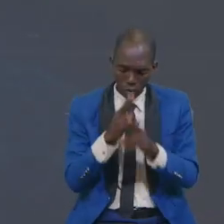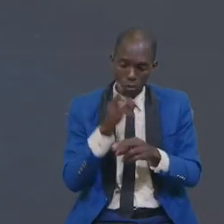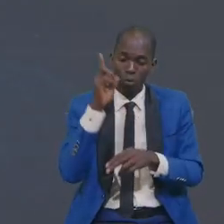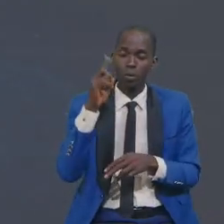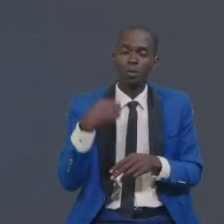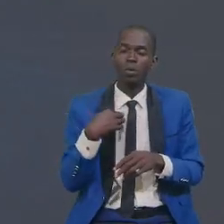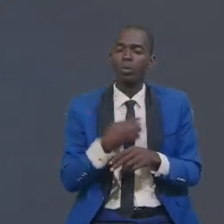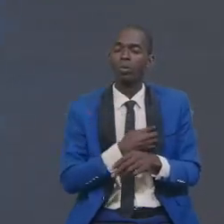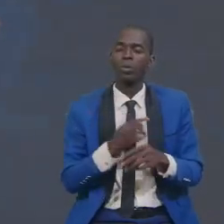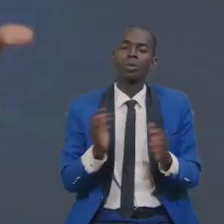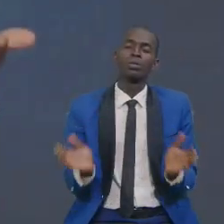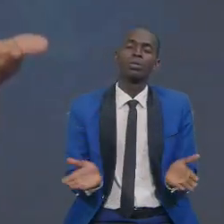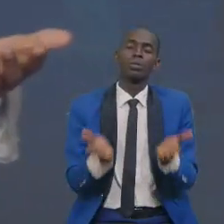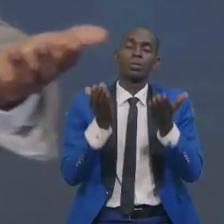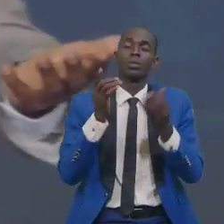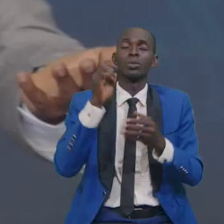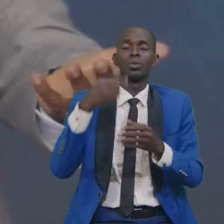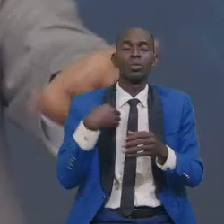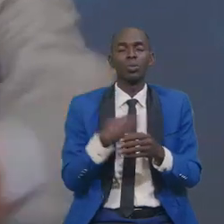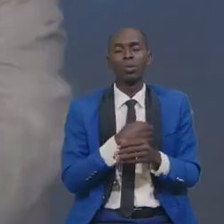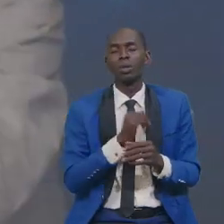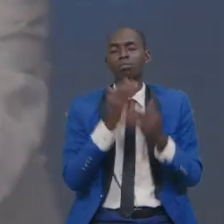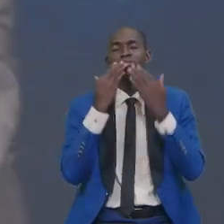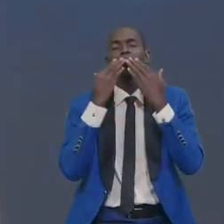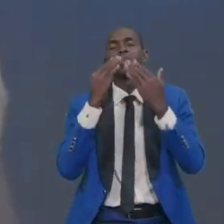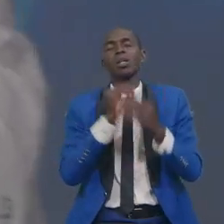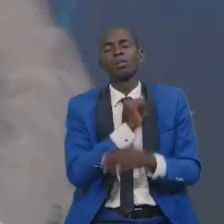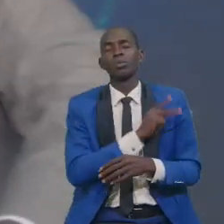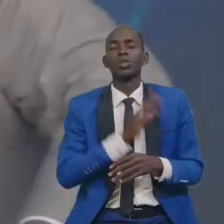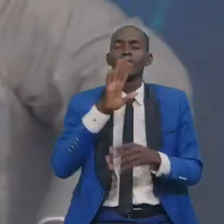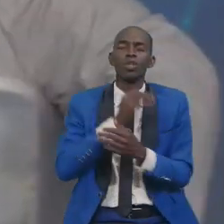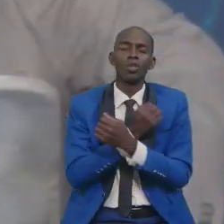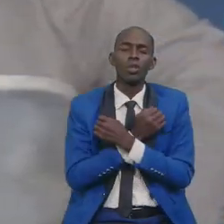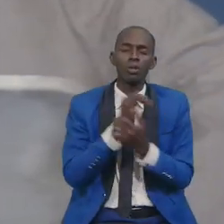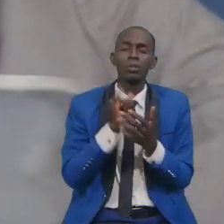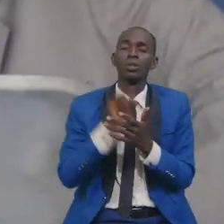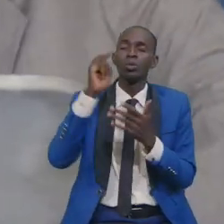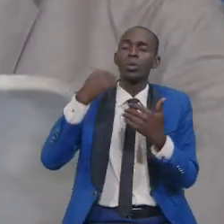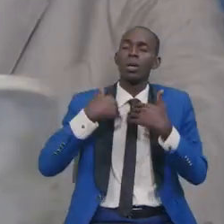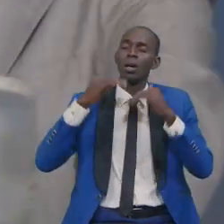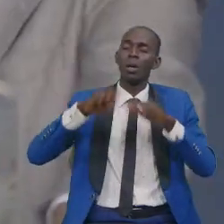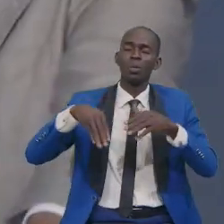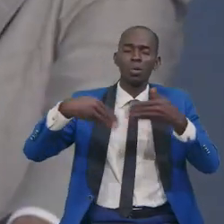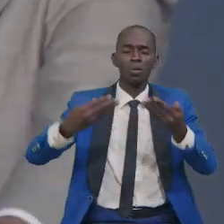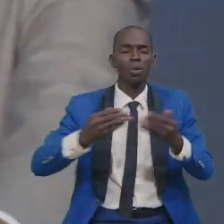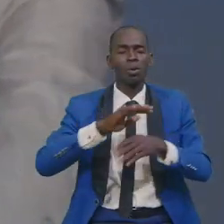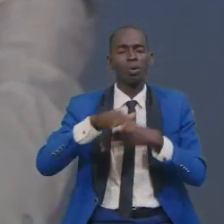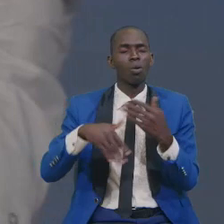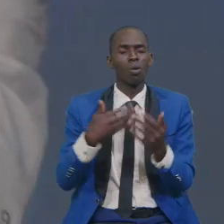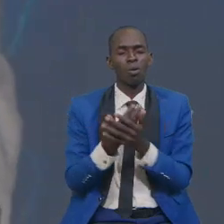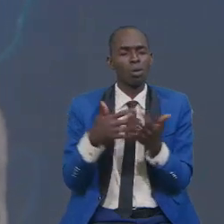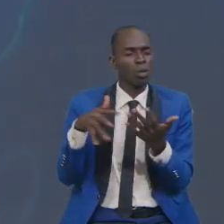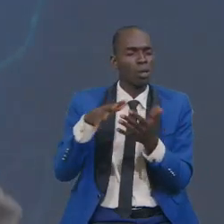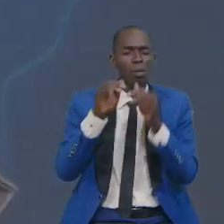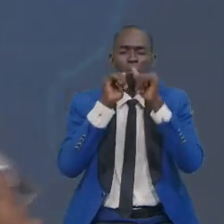exalt you we appreciate your love that you are provided all these blessings for us